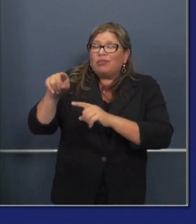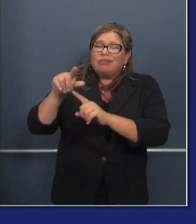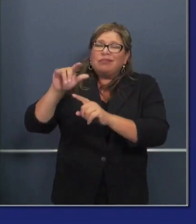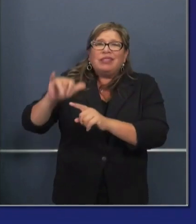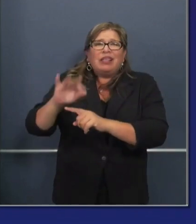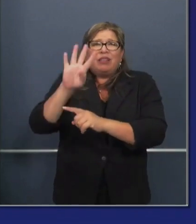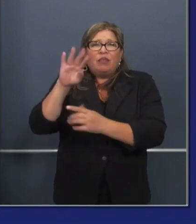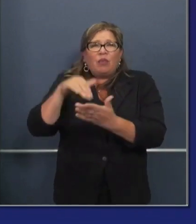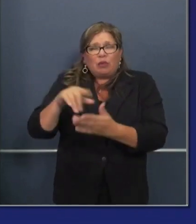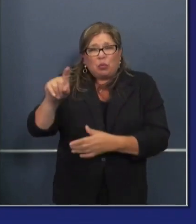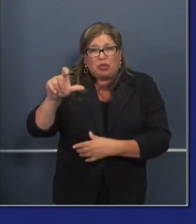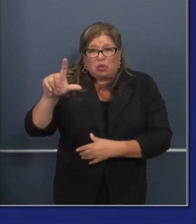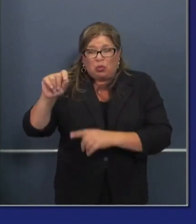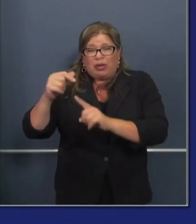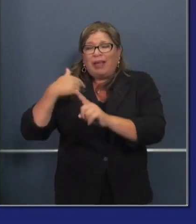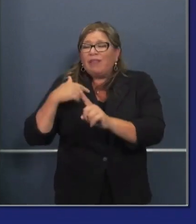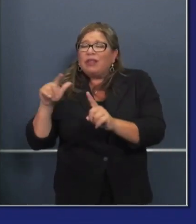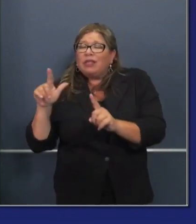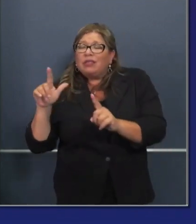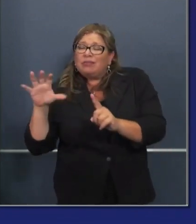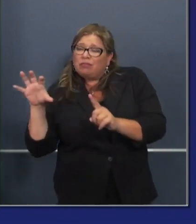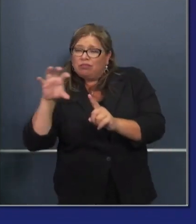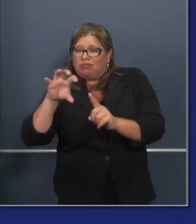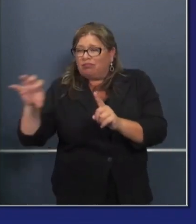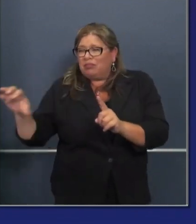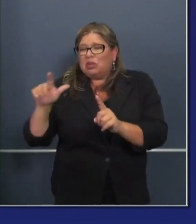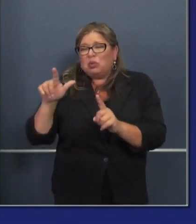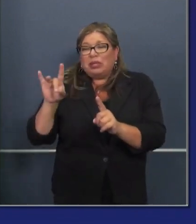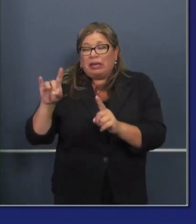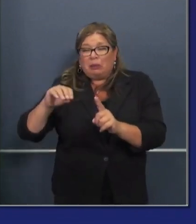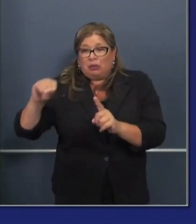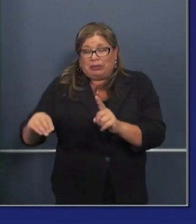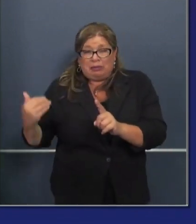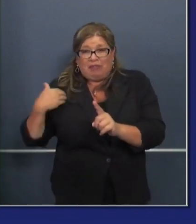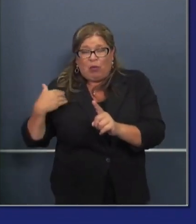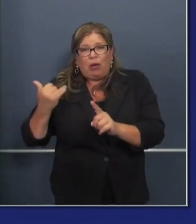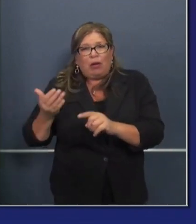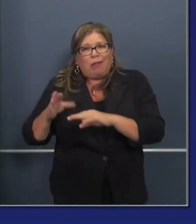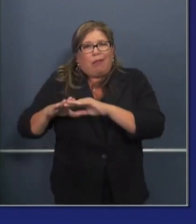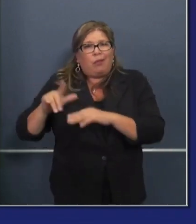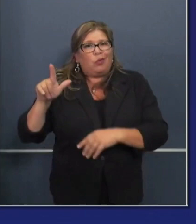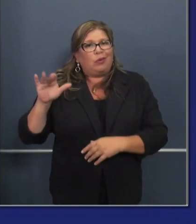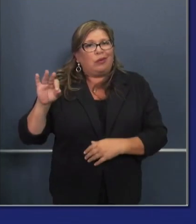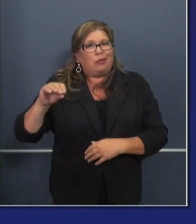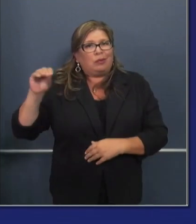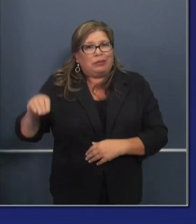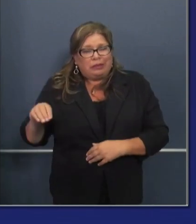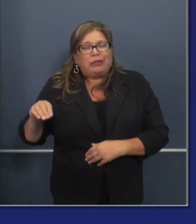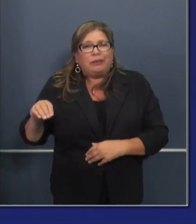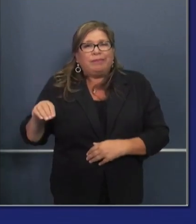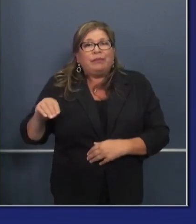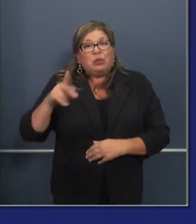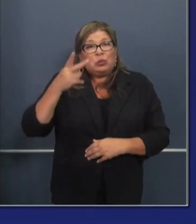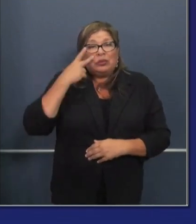to 29% of our critical capacity as it relates to ICUs. And the number on the right of your screen, the